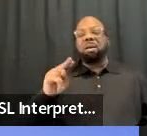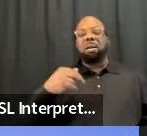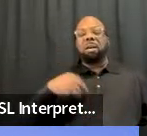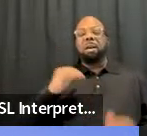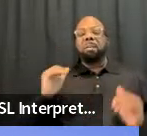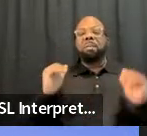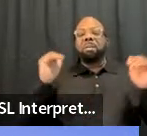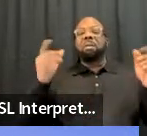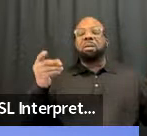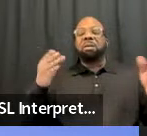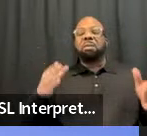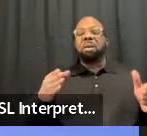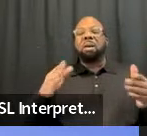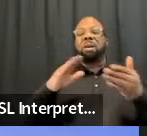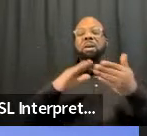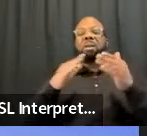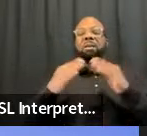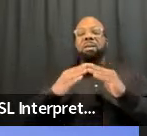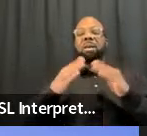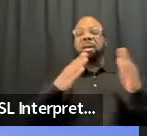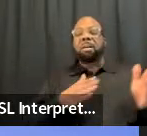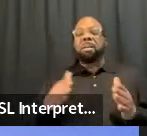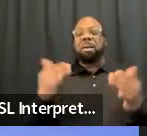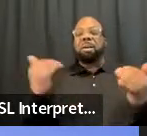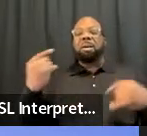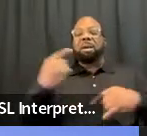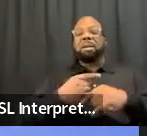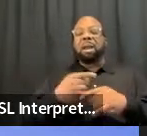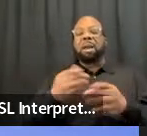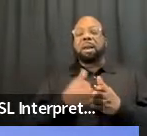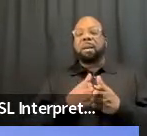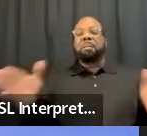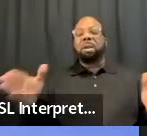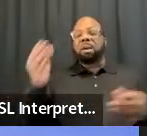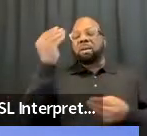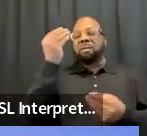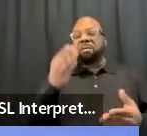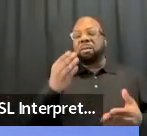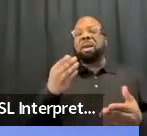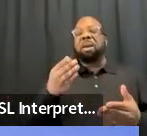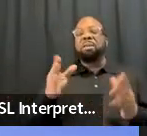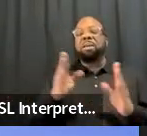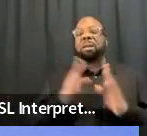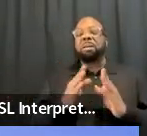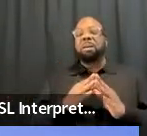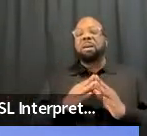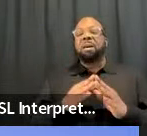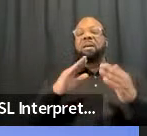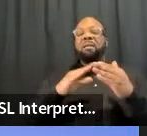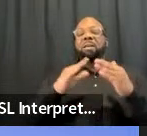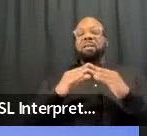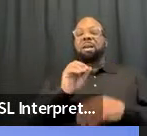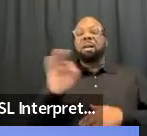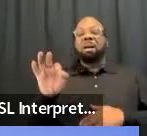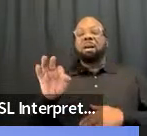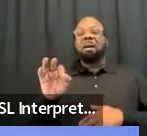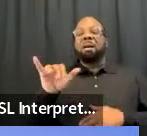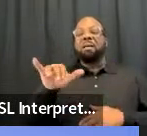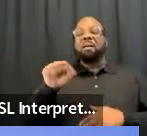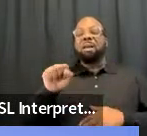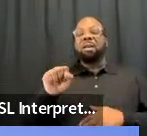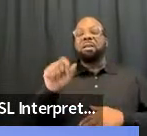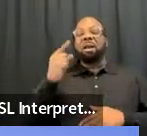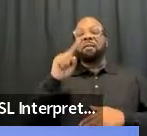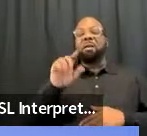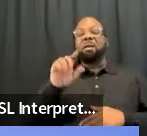So welcome to tonight's public information session on our City of Yes for Carbon Neutrality zoning text amendment